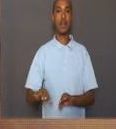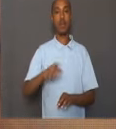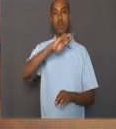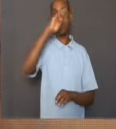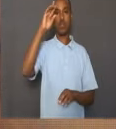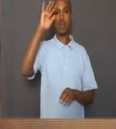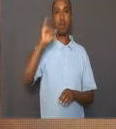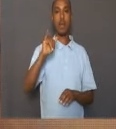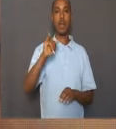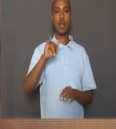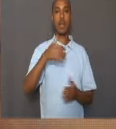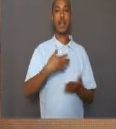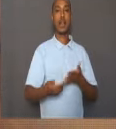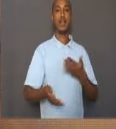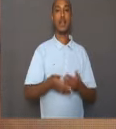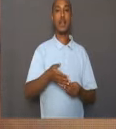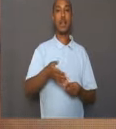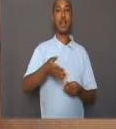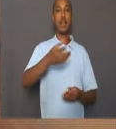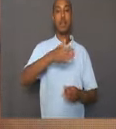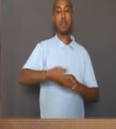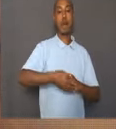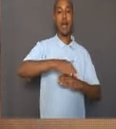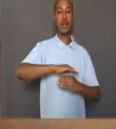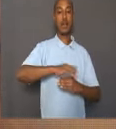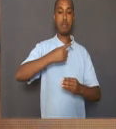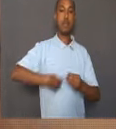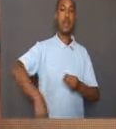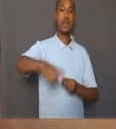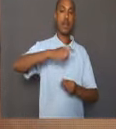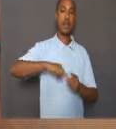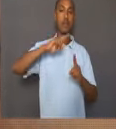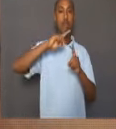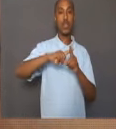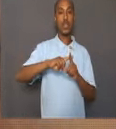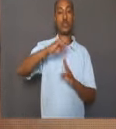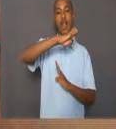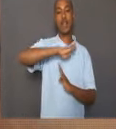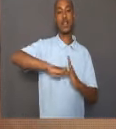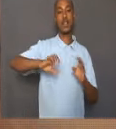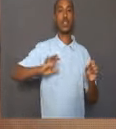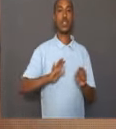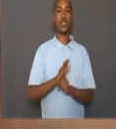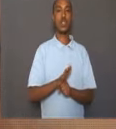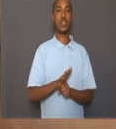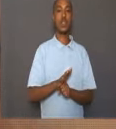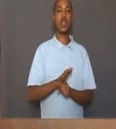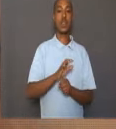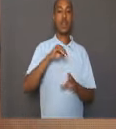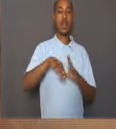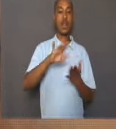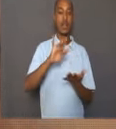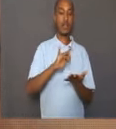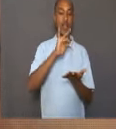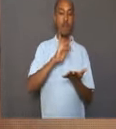by a densely packed bundle of matter with a positive electric charge in the center of the